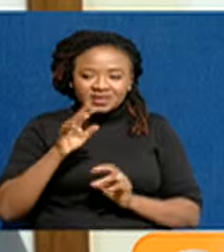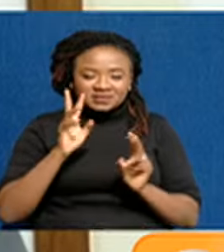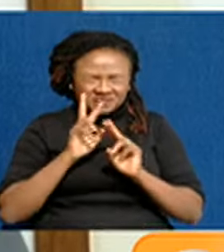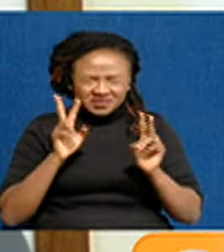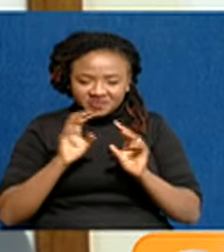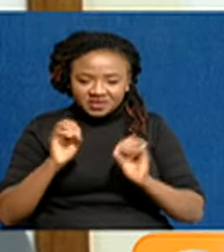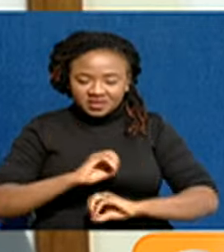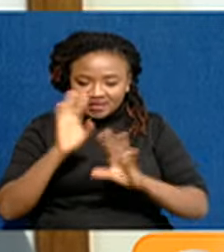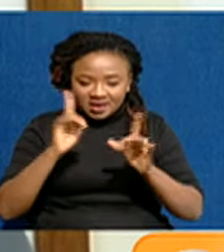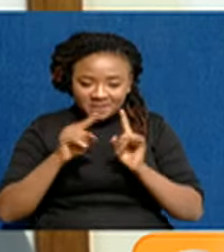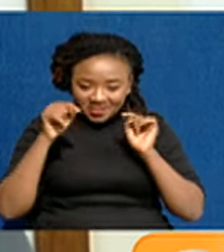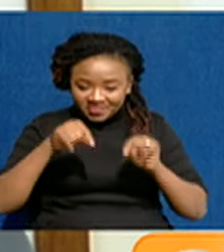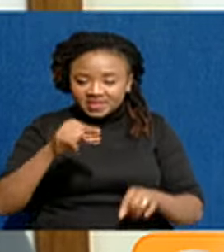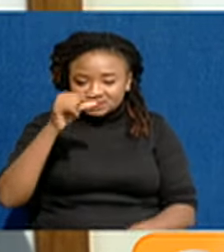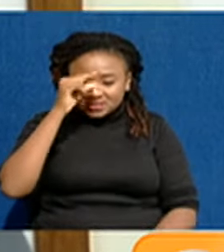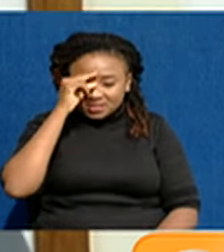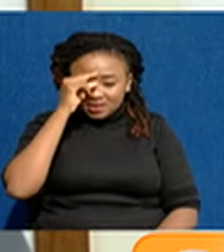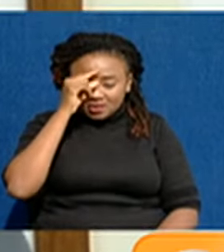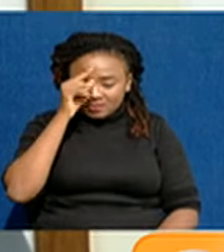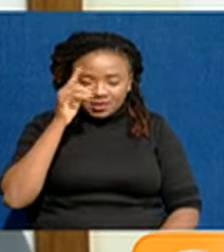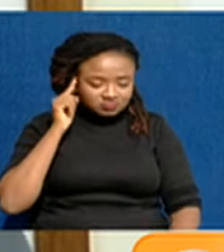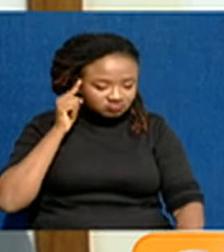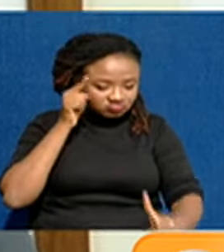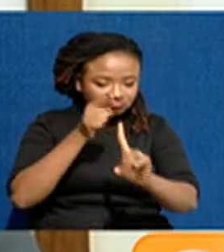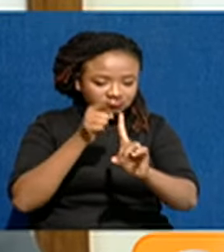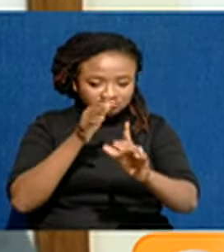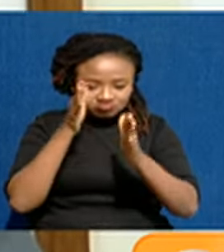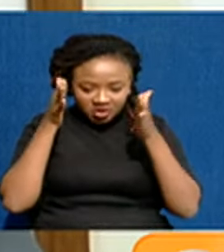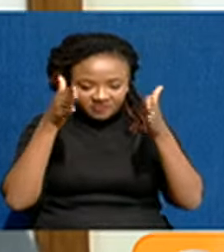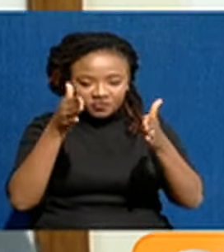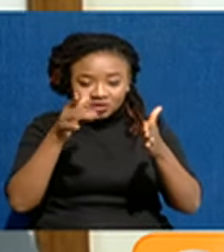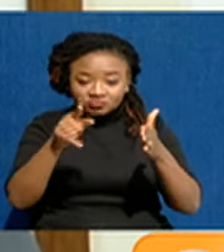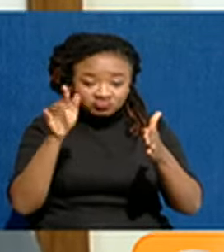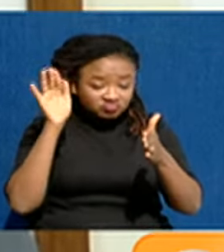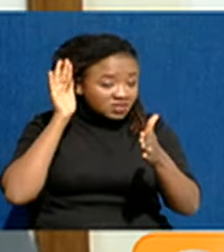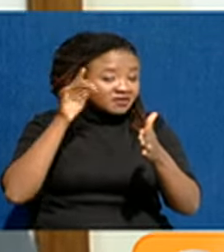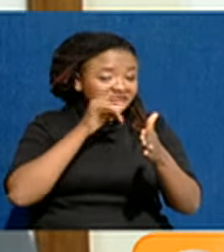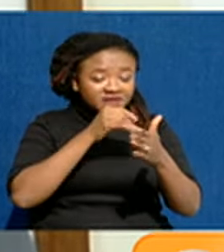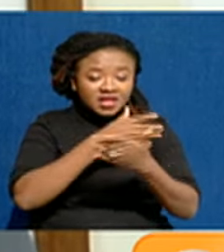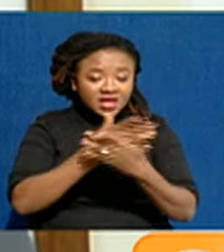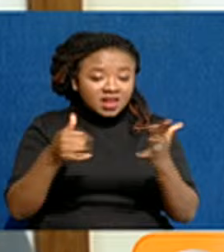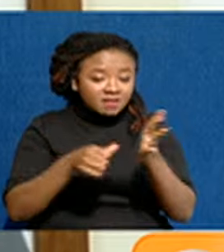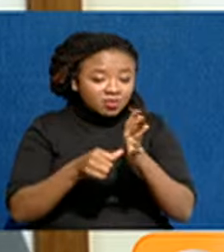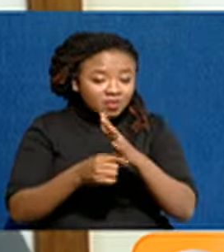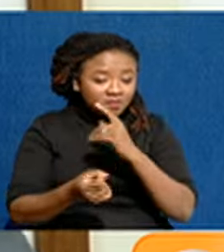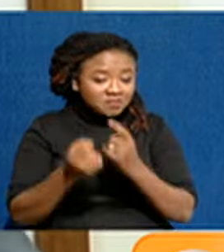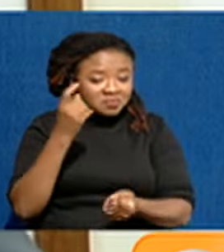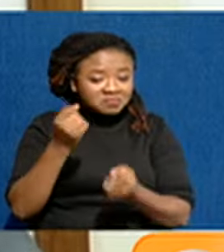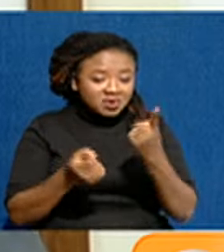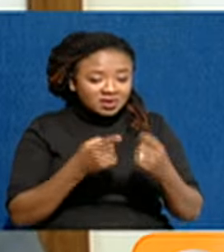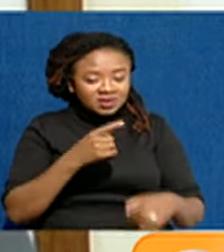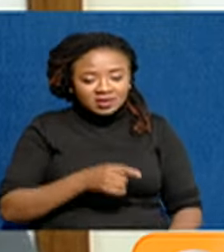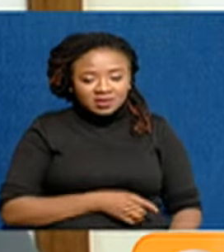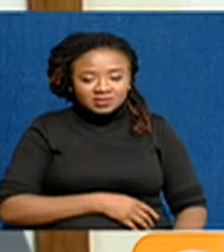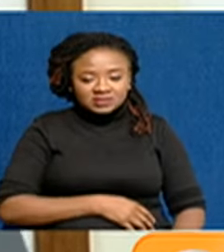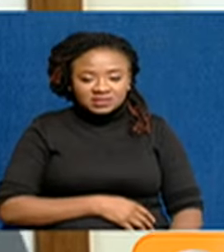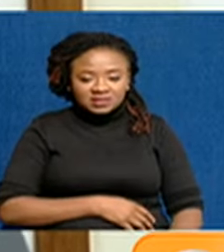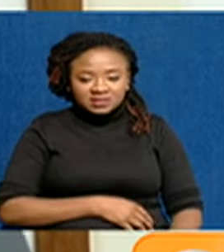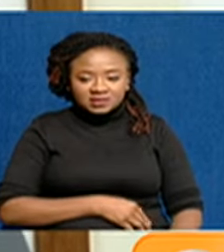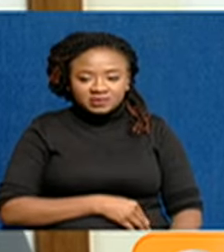this administration is very forthright. Okay. I don't think you have had any scandal so far coming out of the El